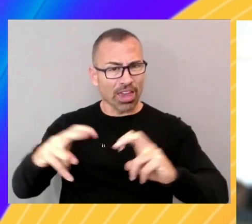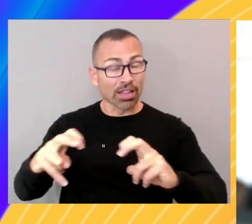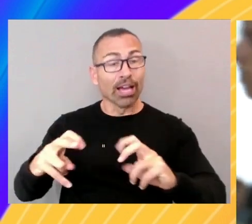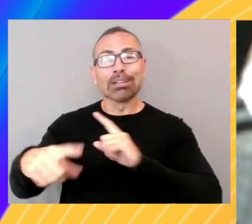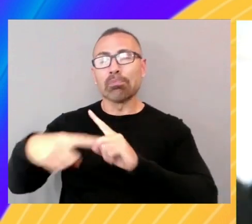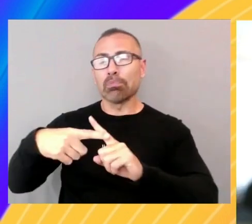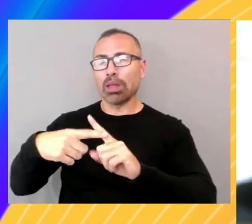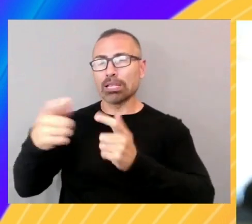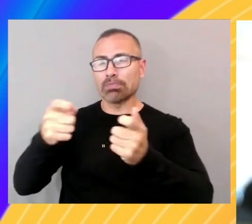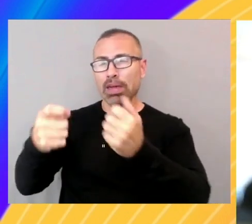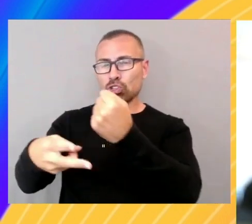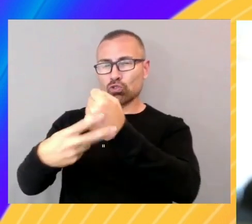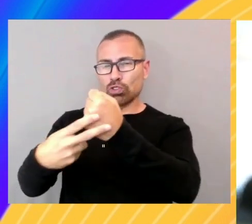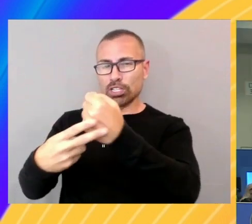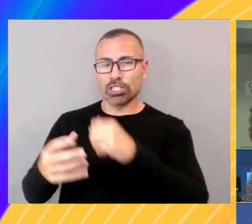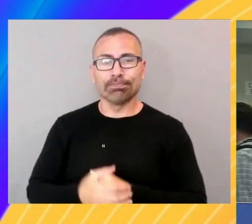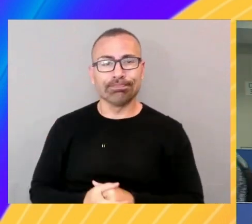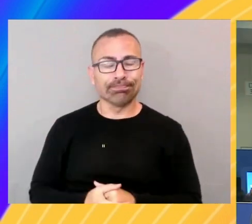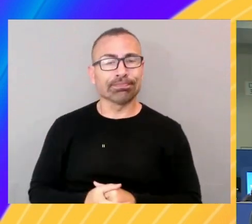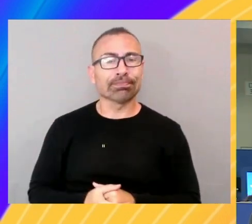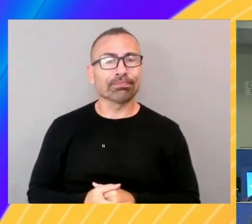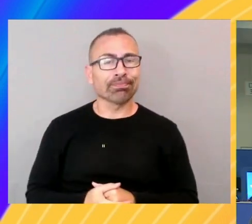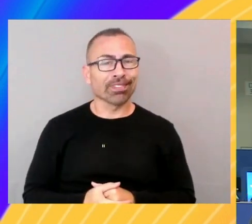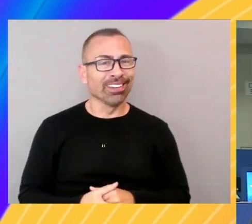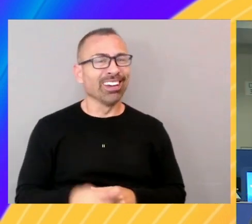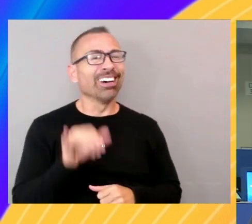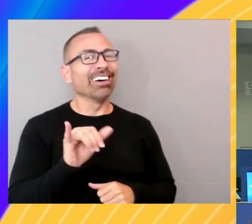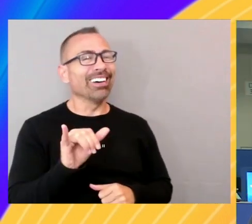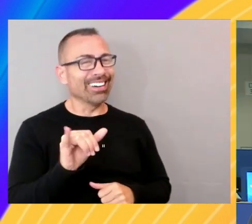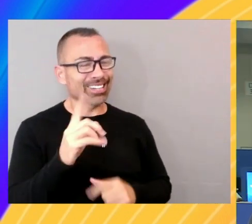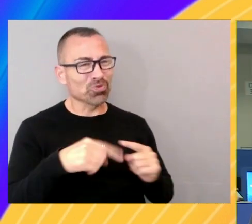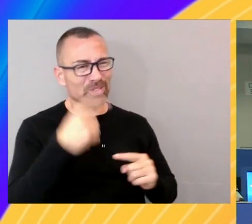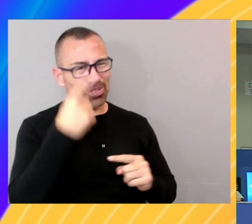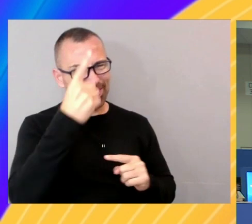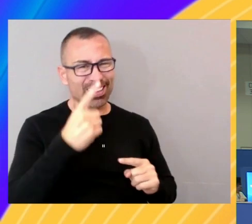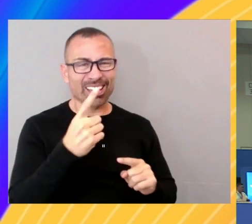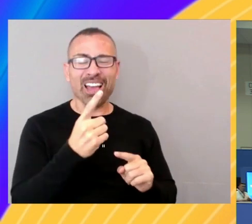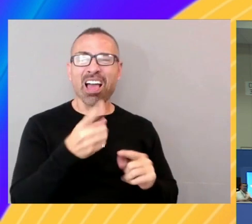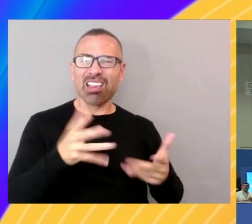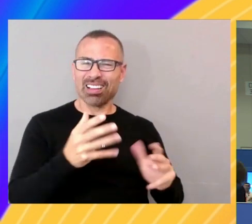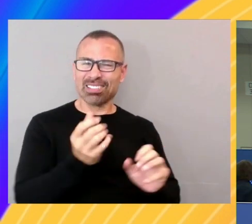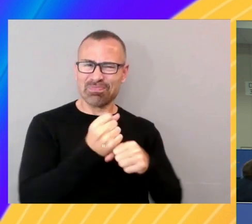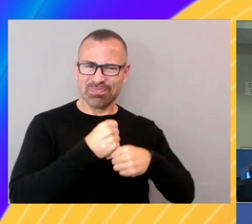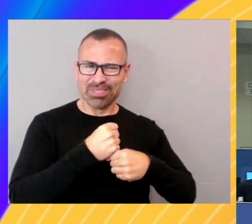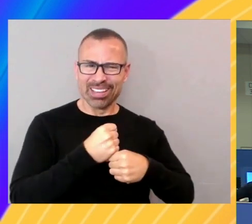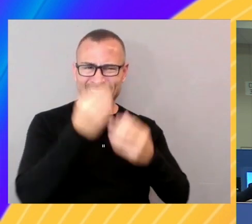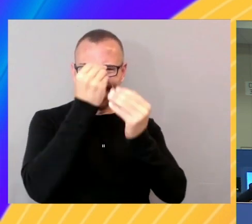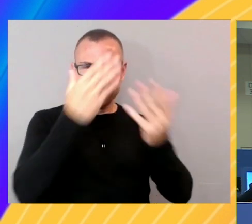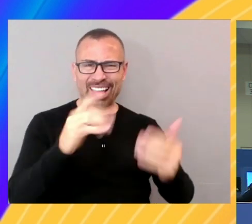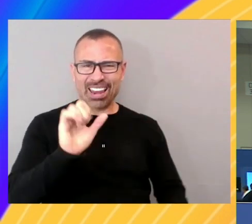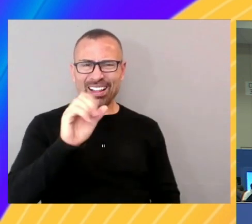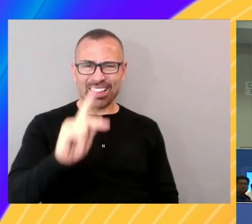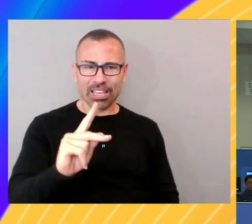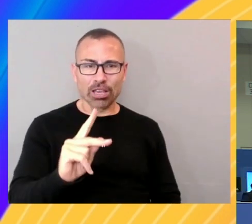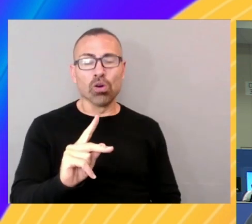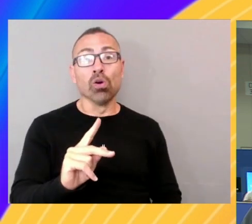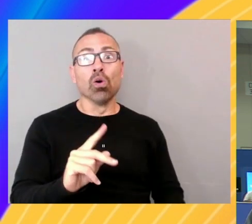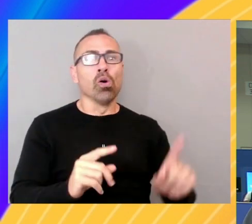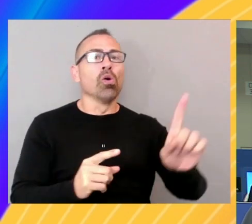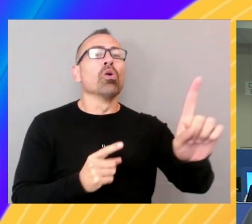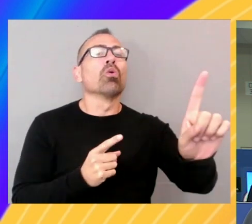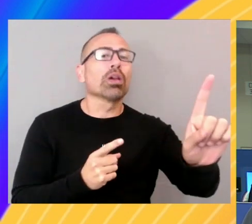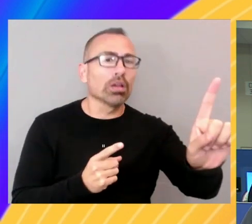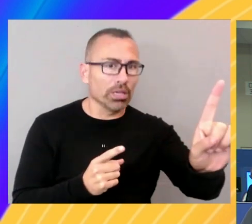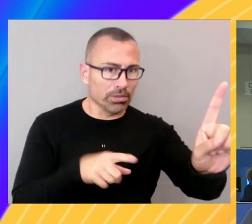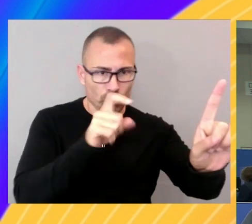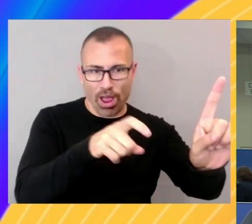Yeah, because normally when you think, oh, let's create a data lake, then you stop, hold on a second, we have to get the data stewards involved, we have to do all this, we